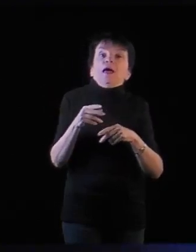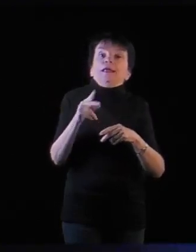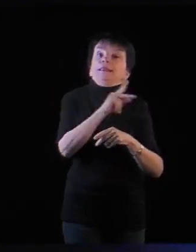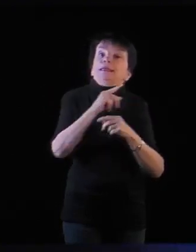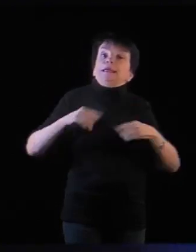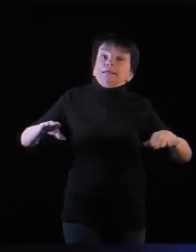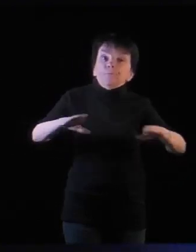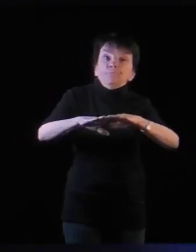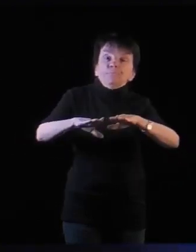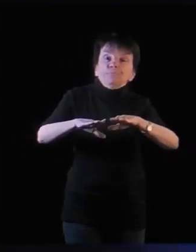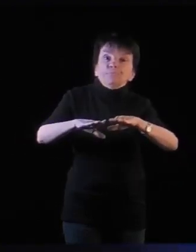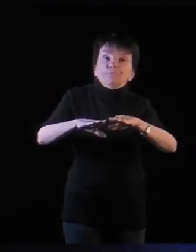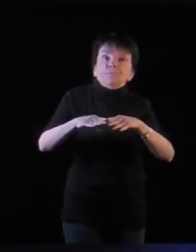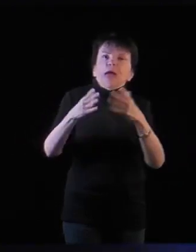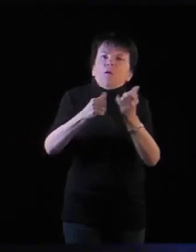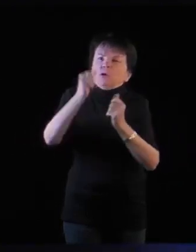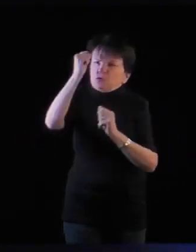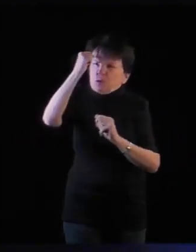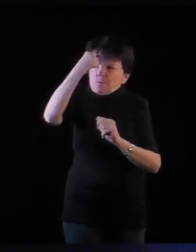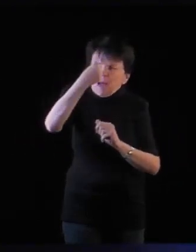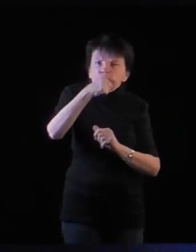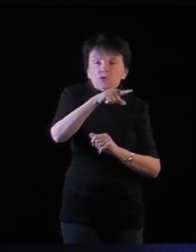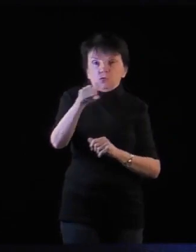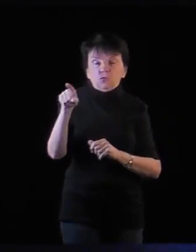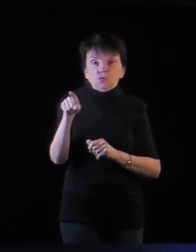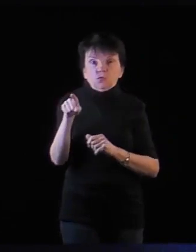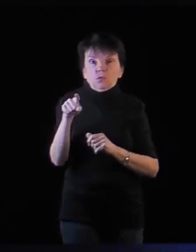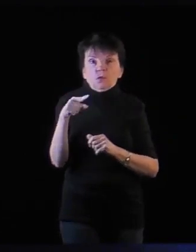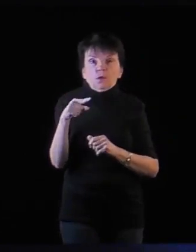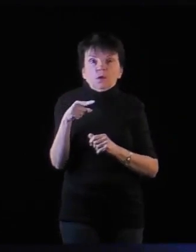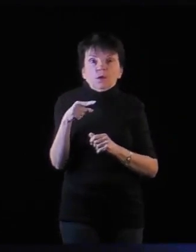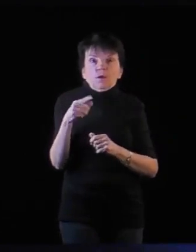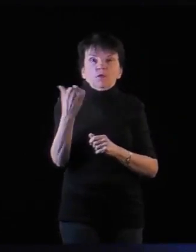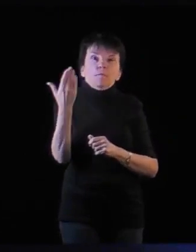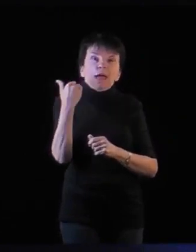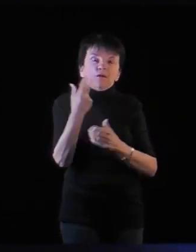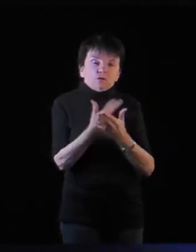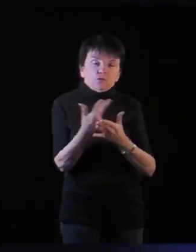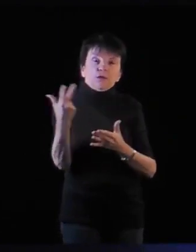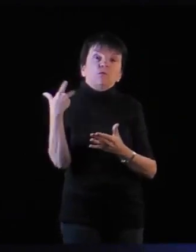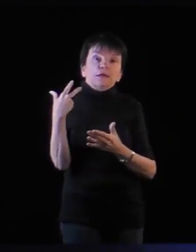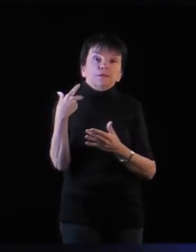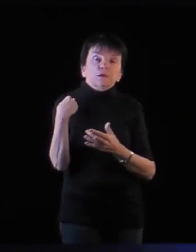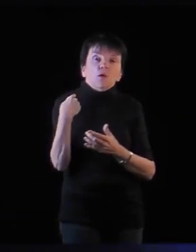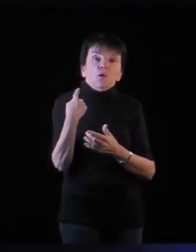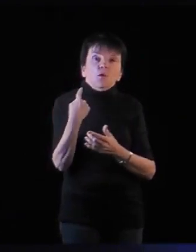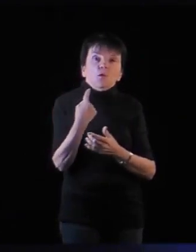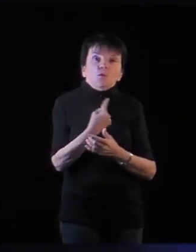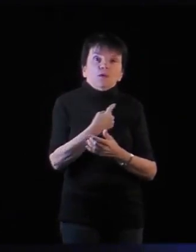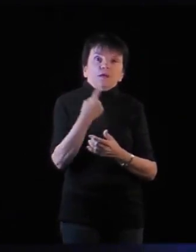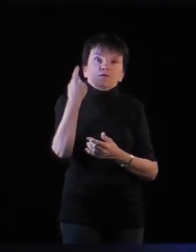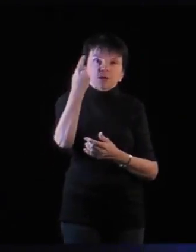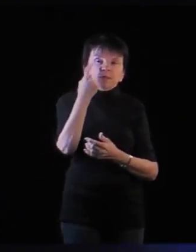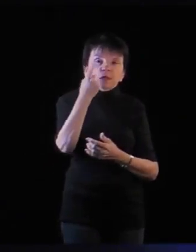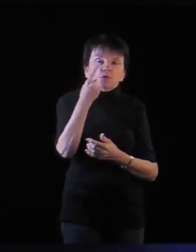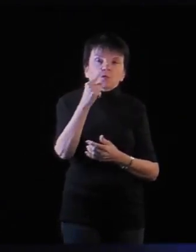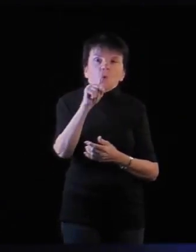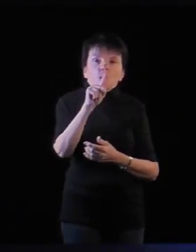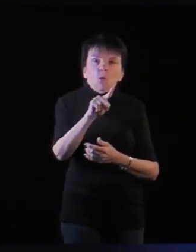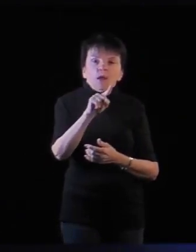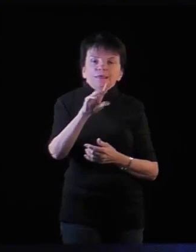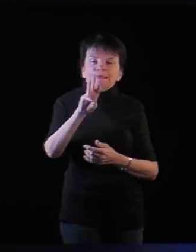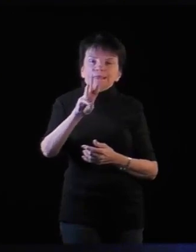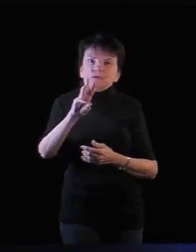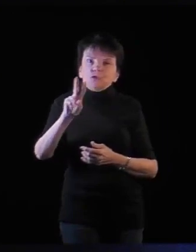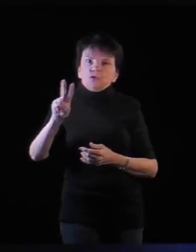you that as we've looked at this over these last 3 weeks, that 162 times in the New